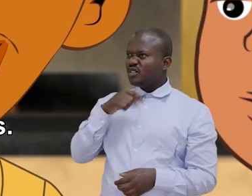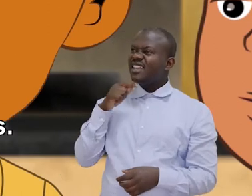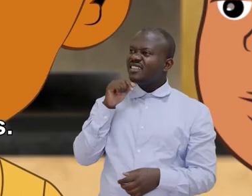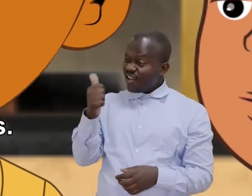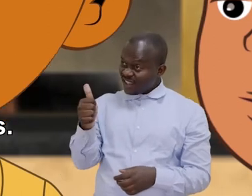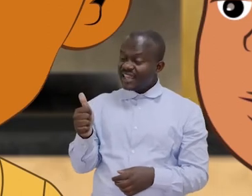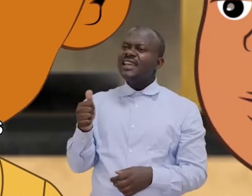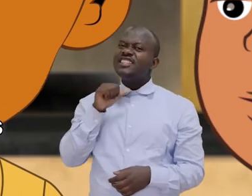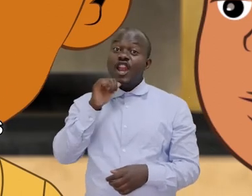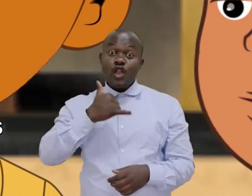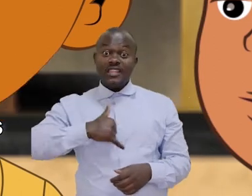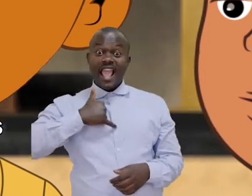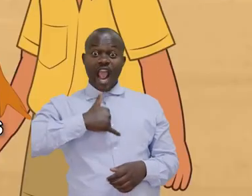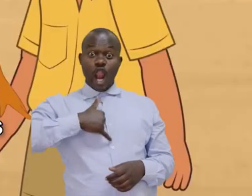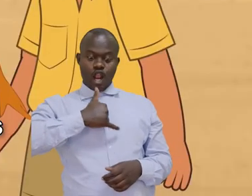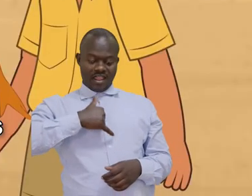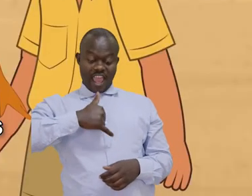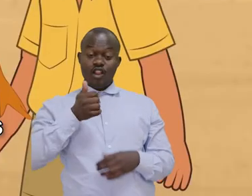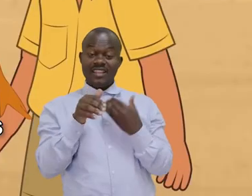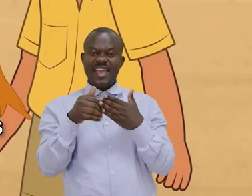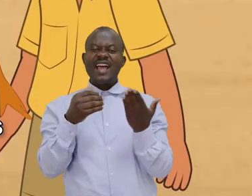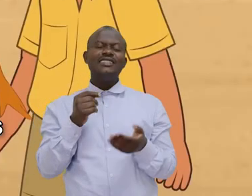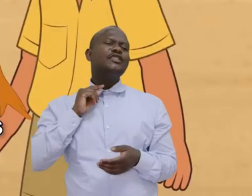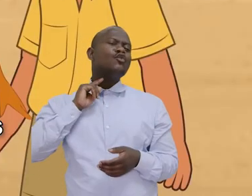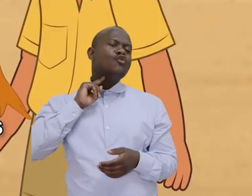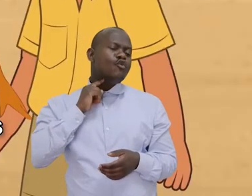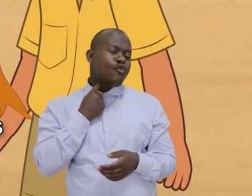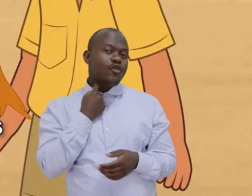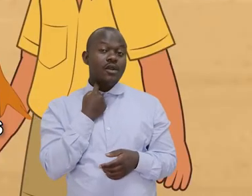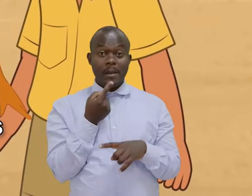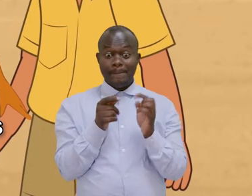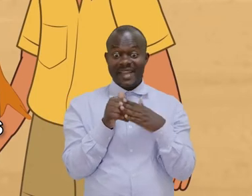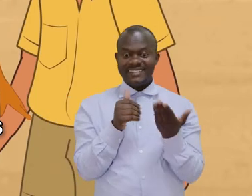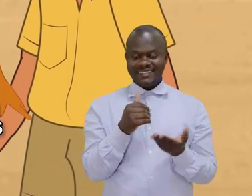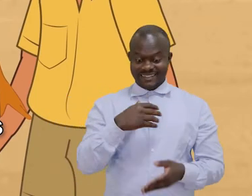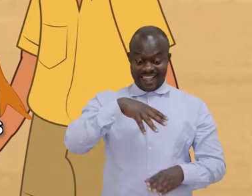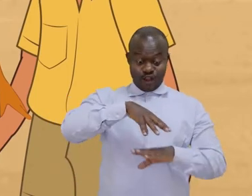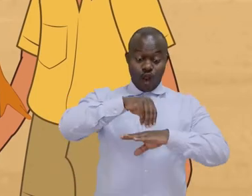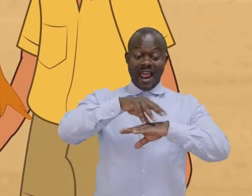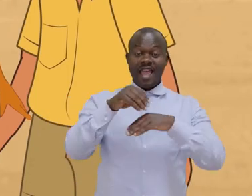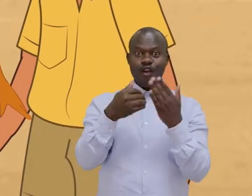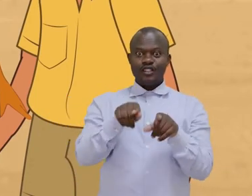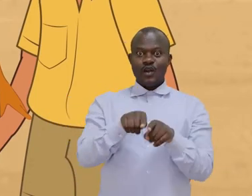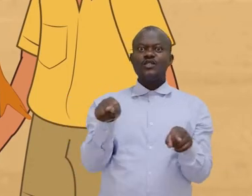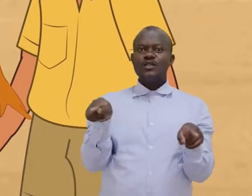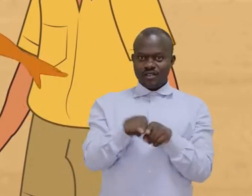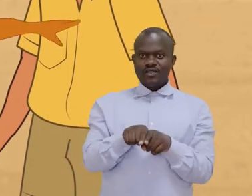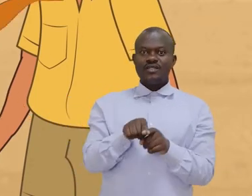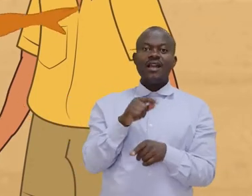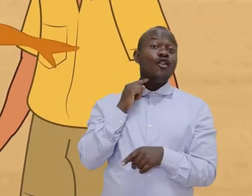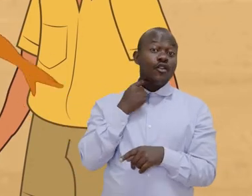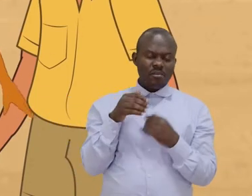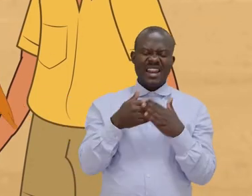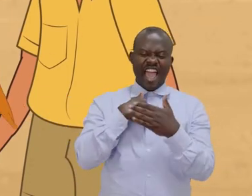are delicious. But the green ones are also delicious. And I like the green color. My favorite color